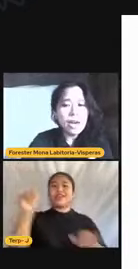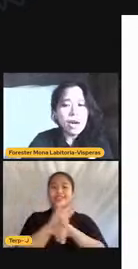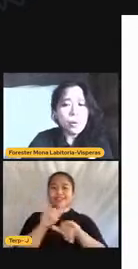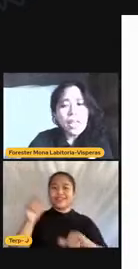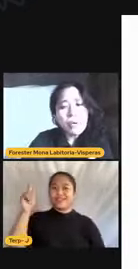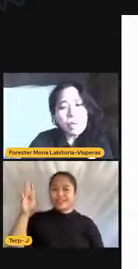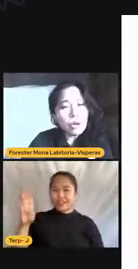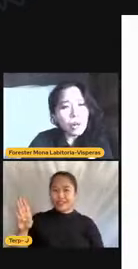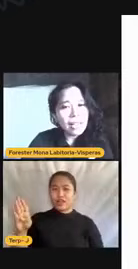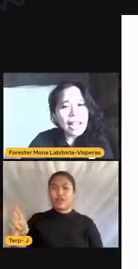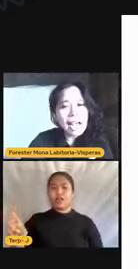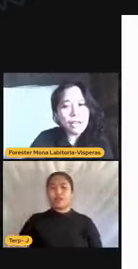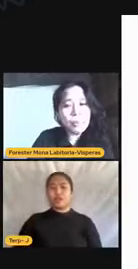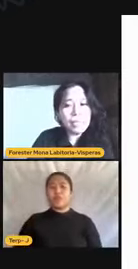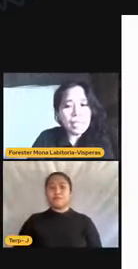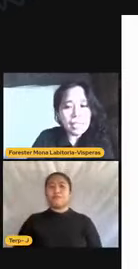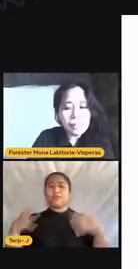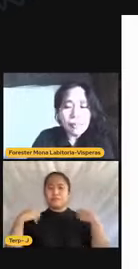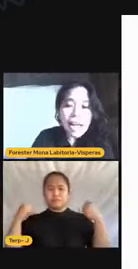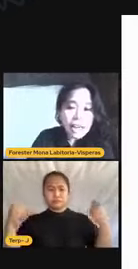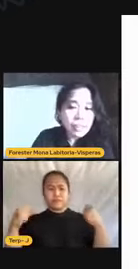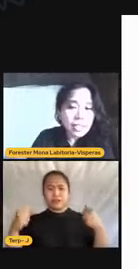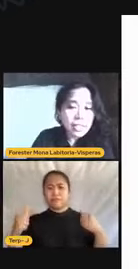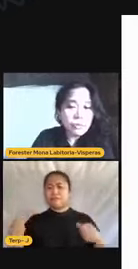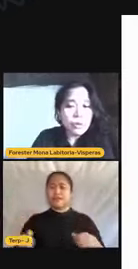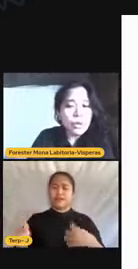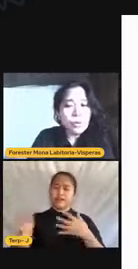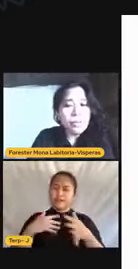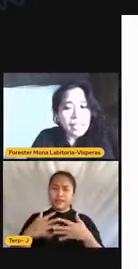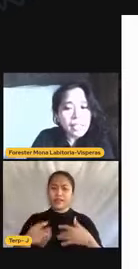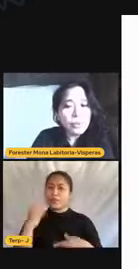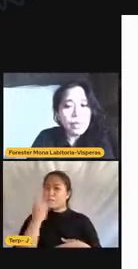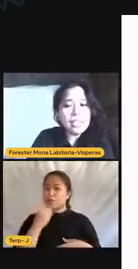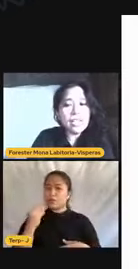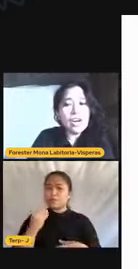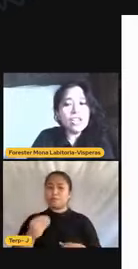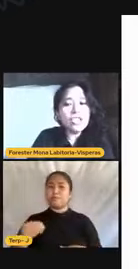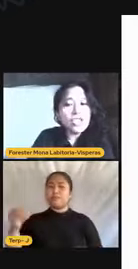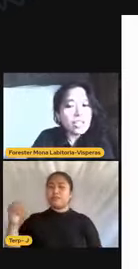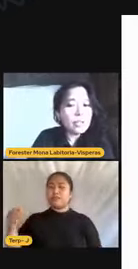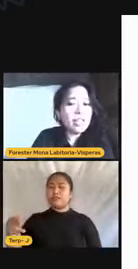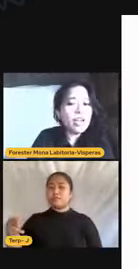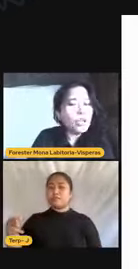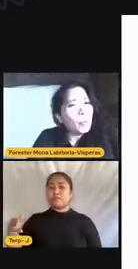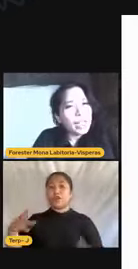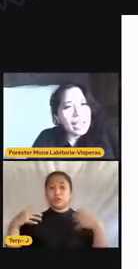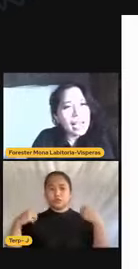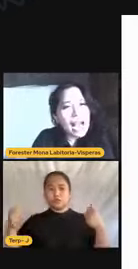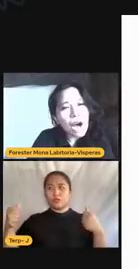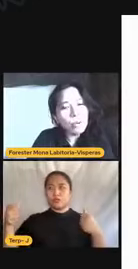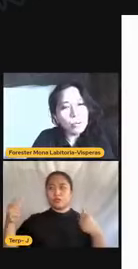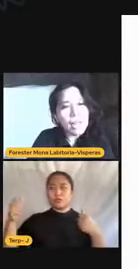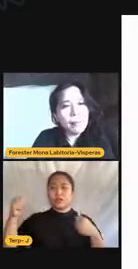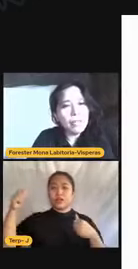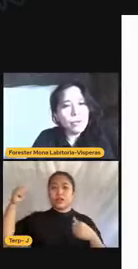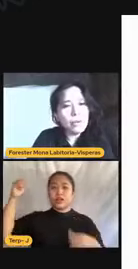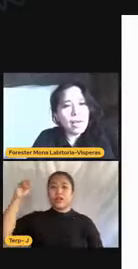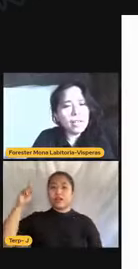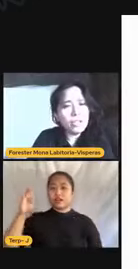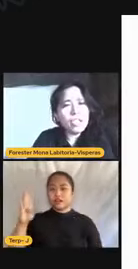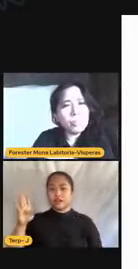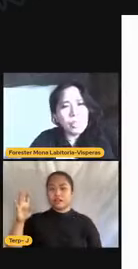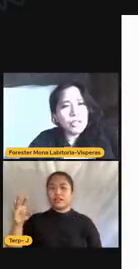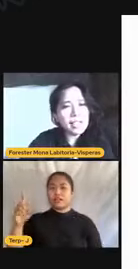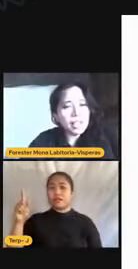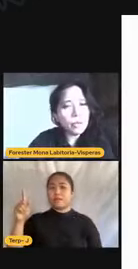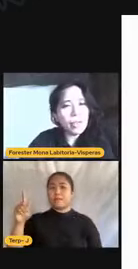us. Whatever we call that higher being, I believe we need to raise our children knowing how to tap into